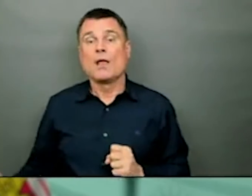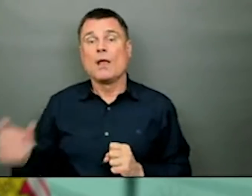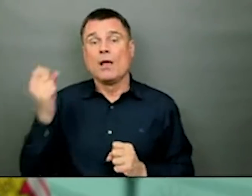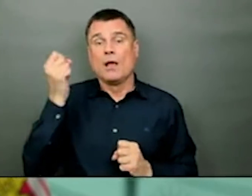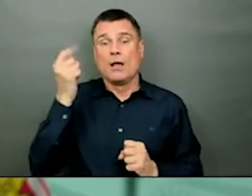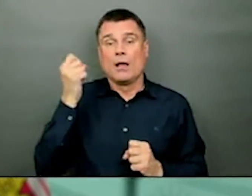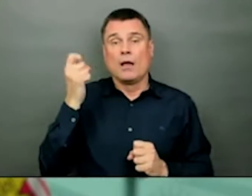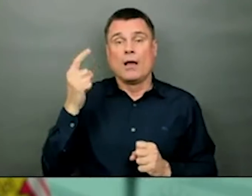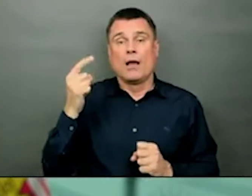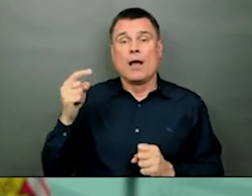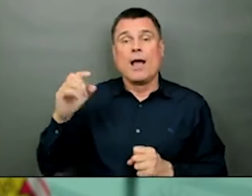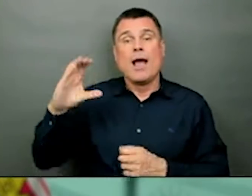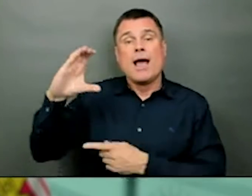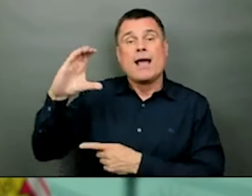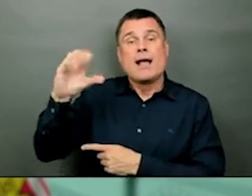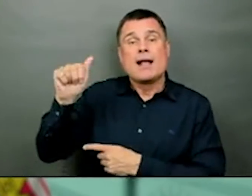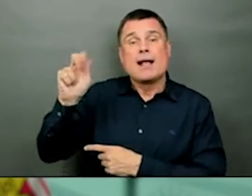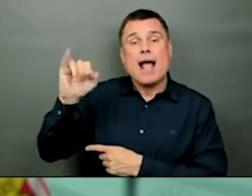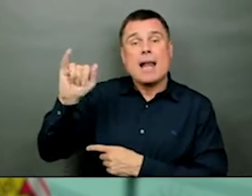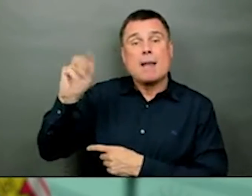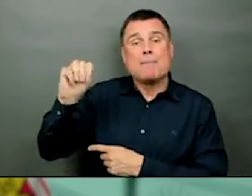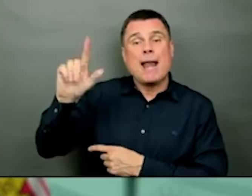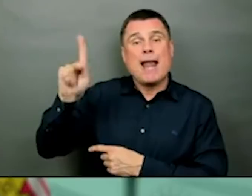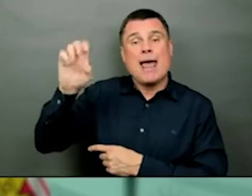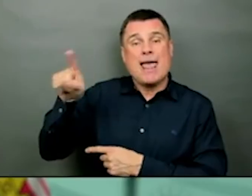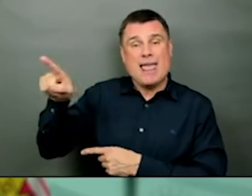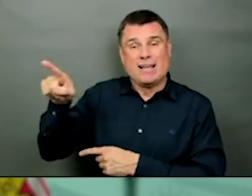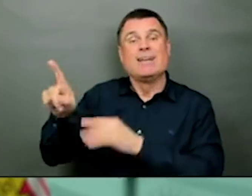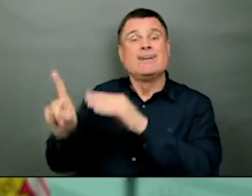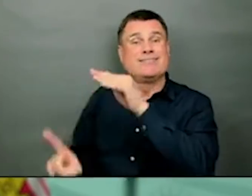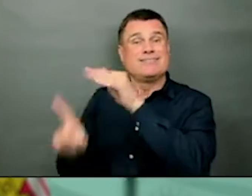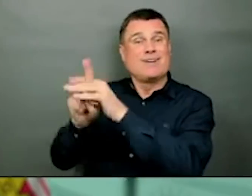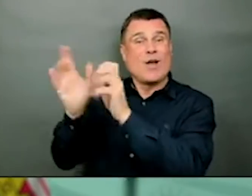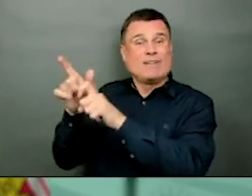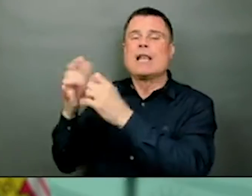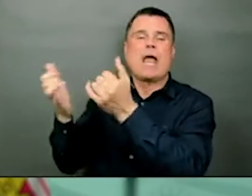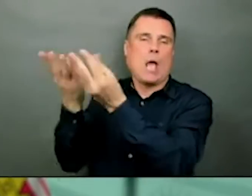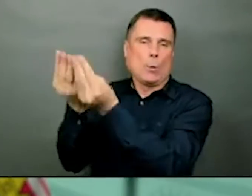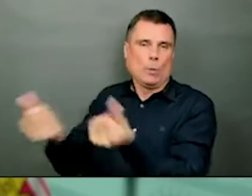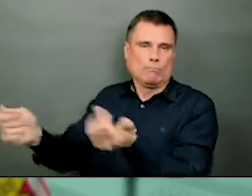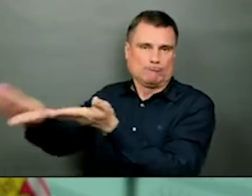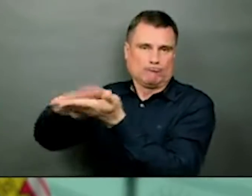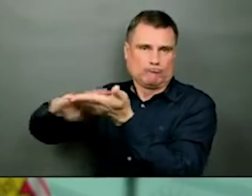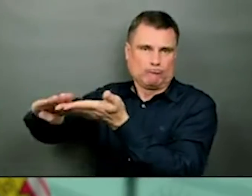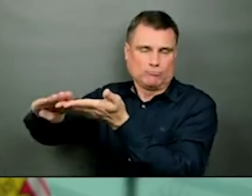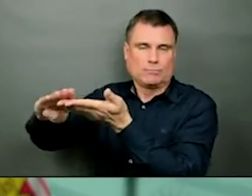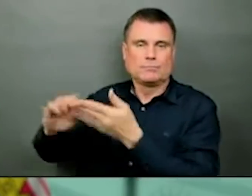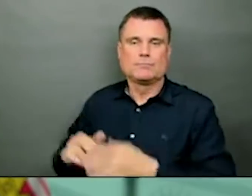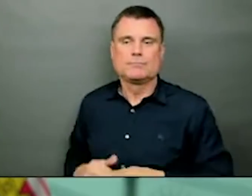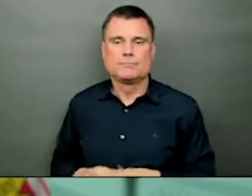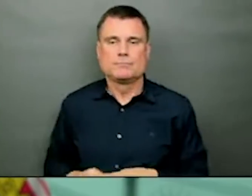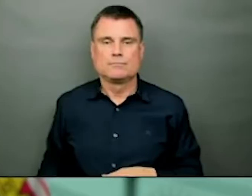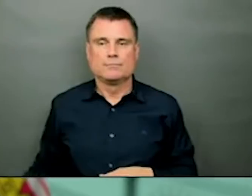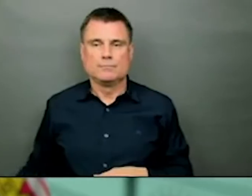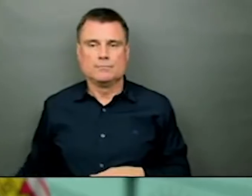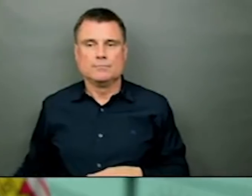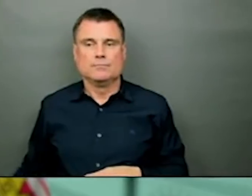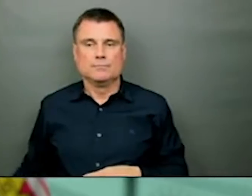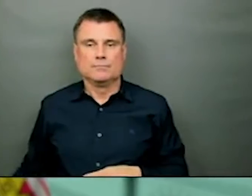being monitored around the world. And as of yesterday, there were 72 identified in British Columbia. 52 are